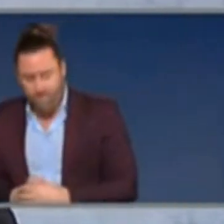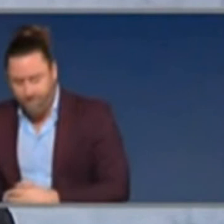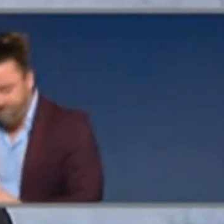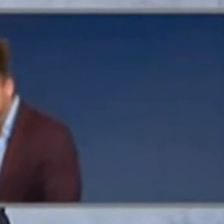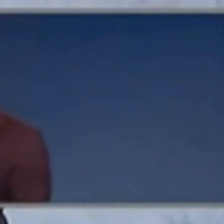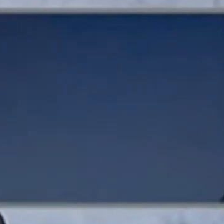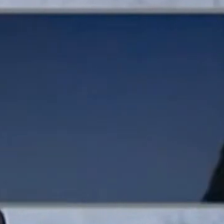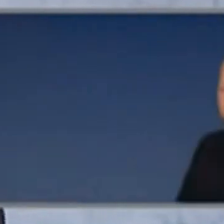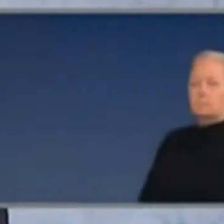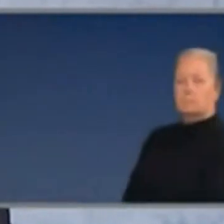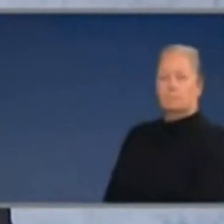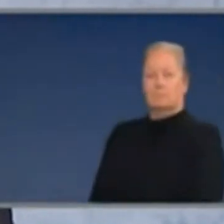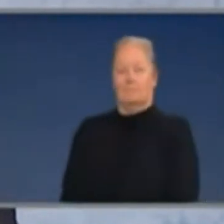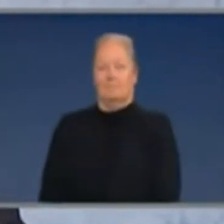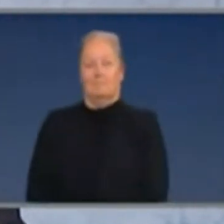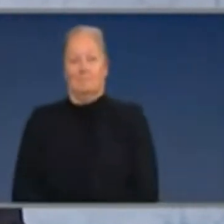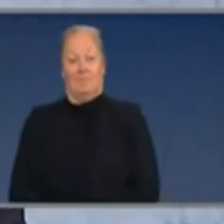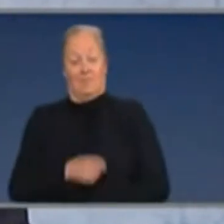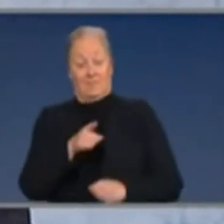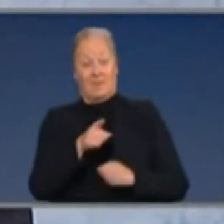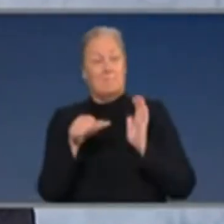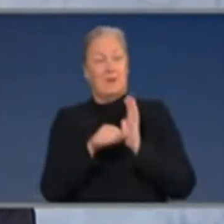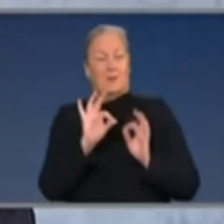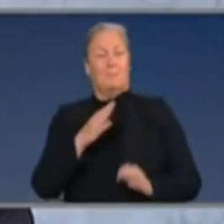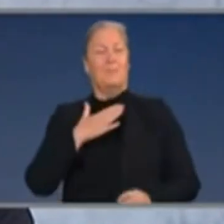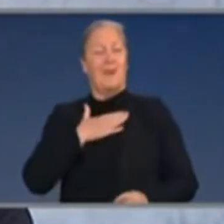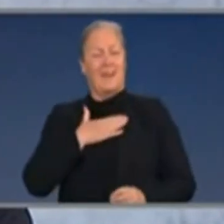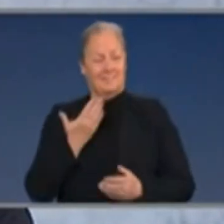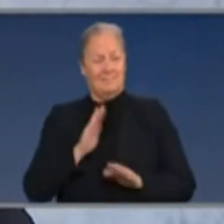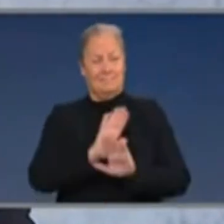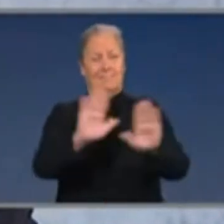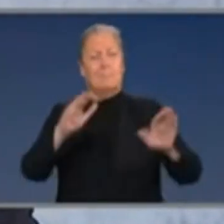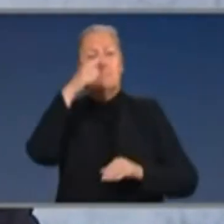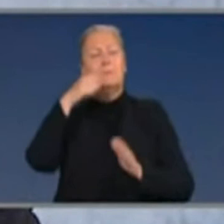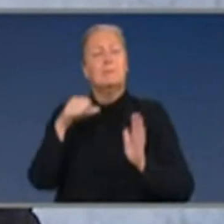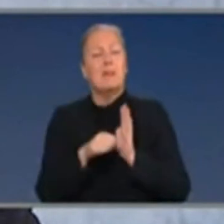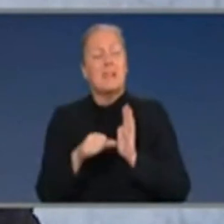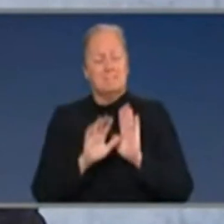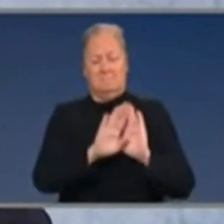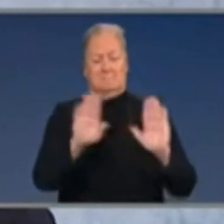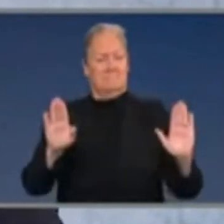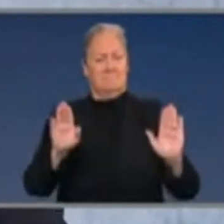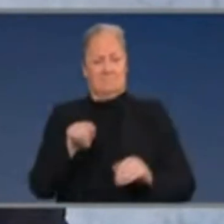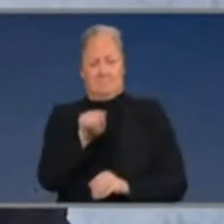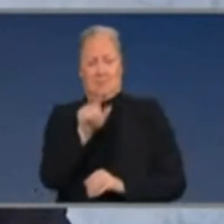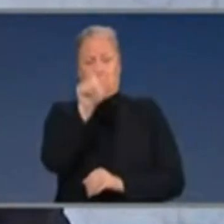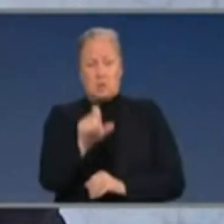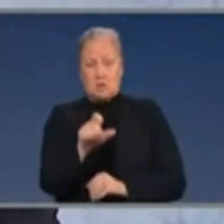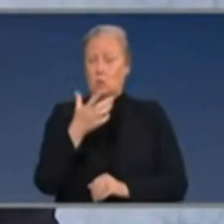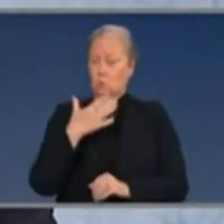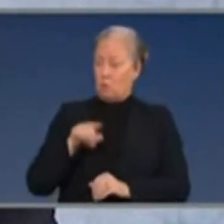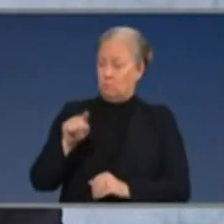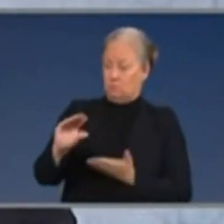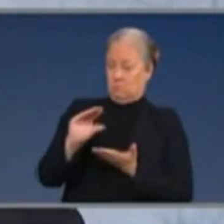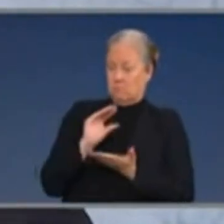money. It's not the government's money. It's their money. And the intent for which it's used is decided by the person whose money it